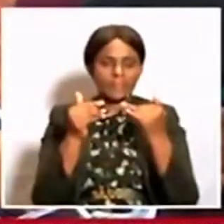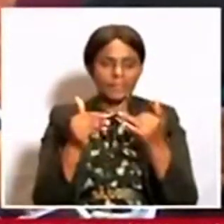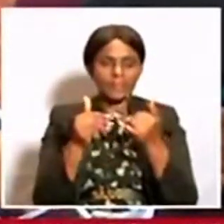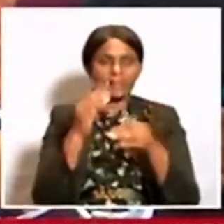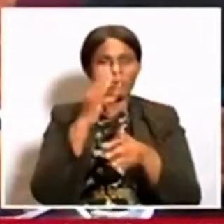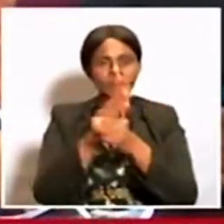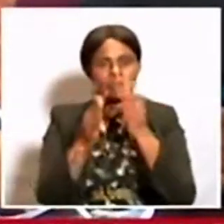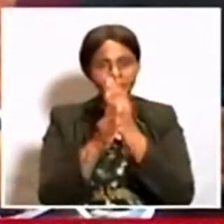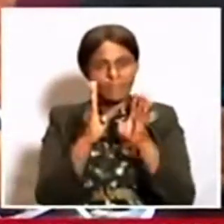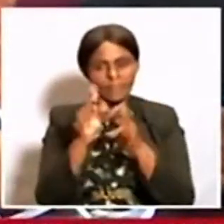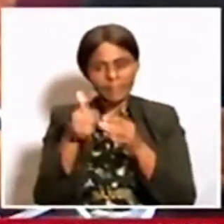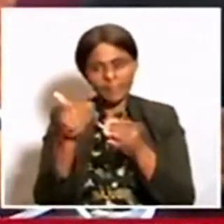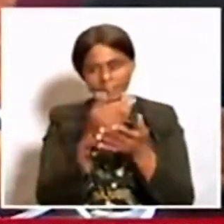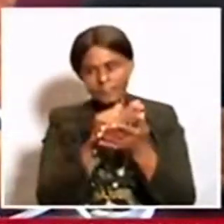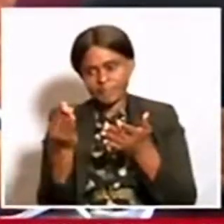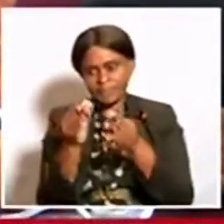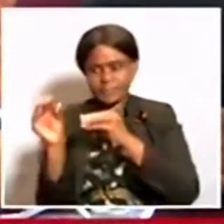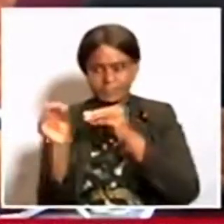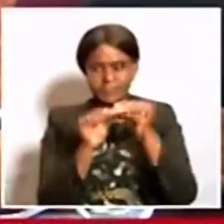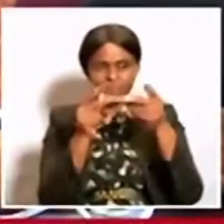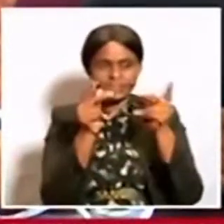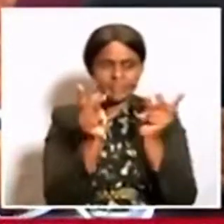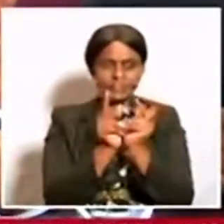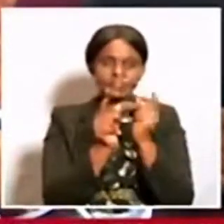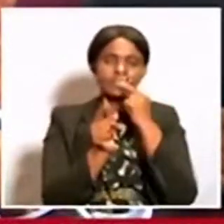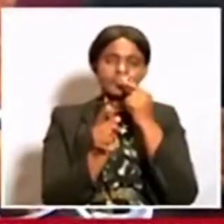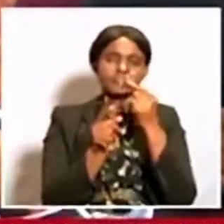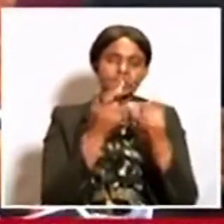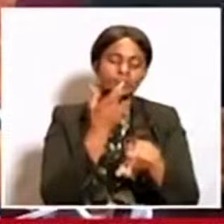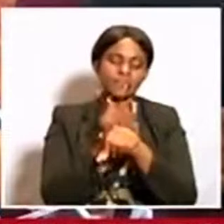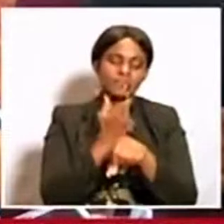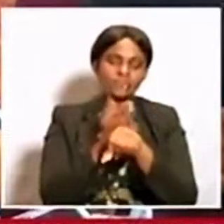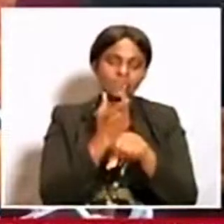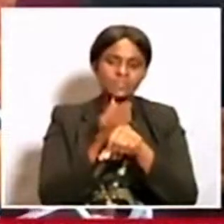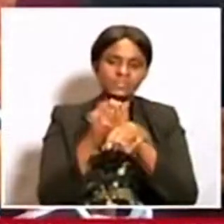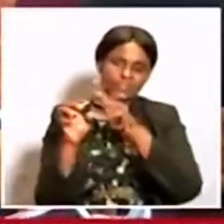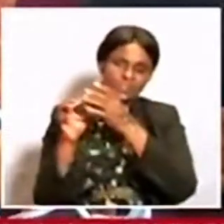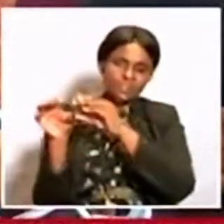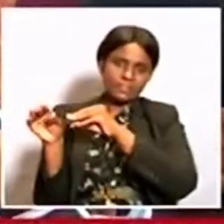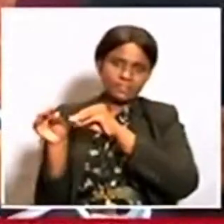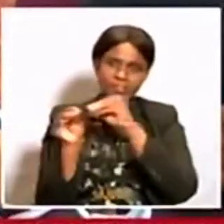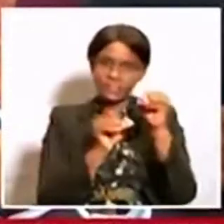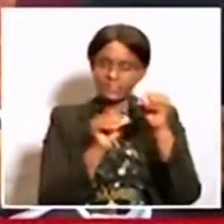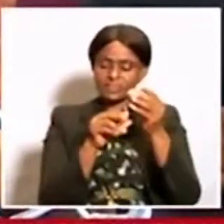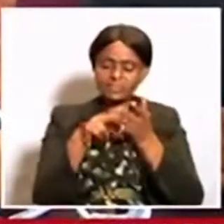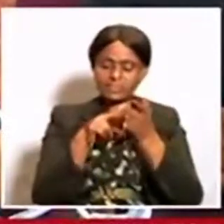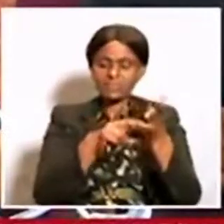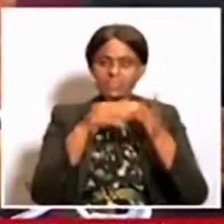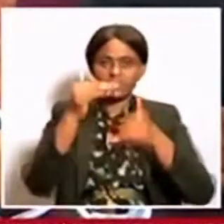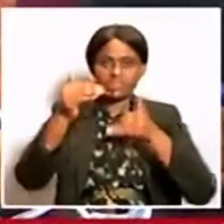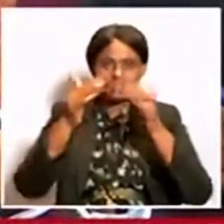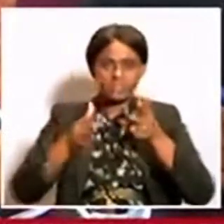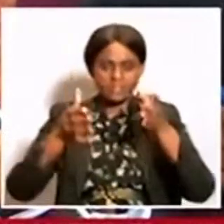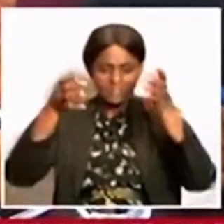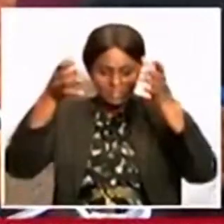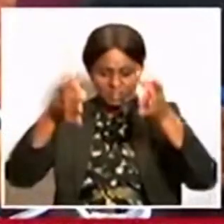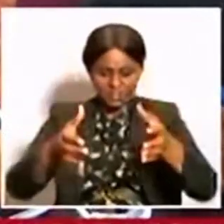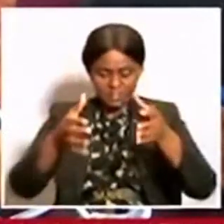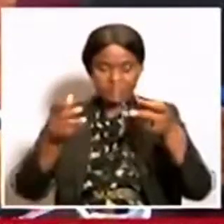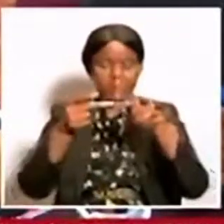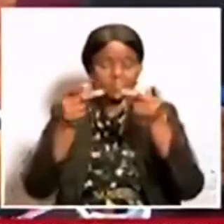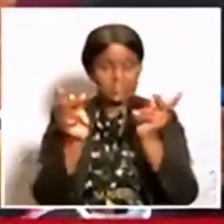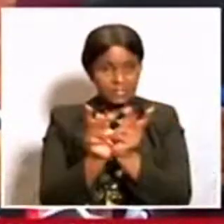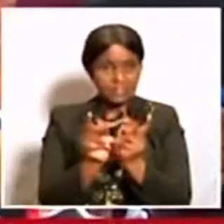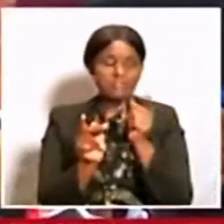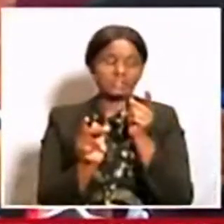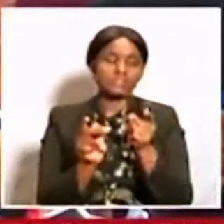contractor failed to mobilize on site, citing difficulties to transport the box culverts to the